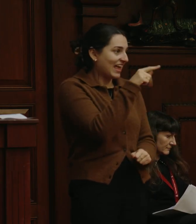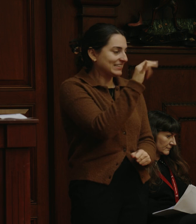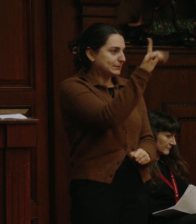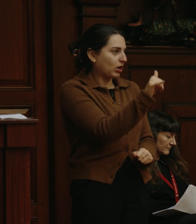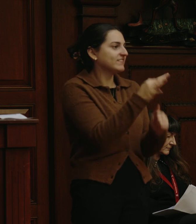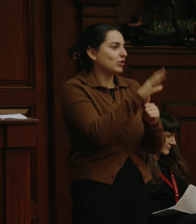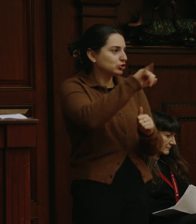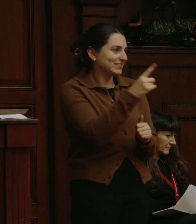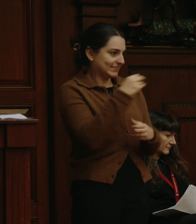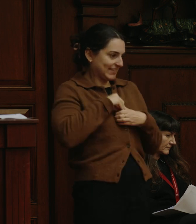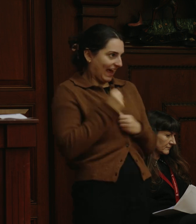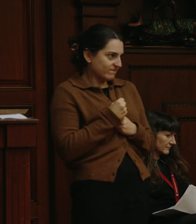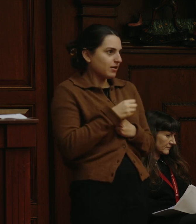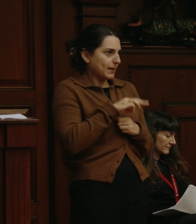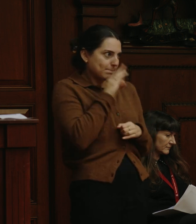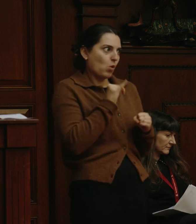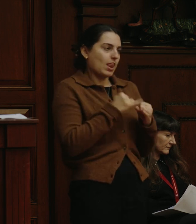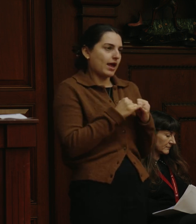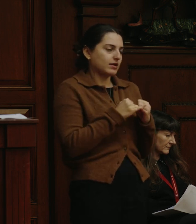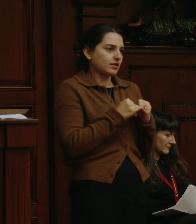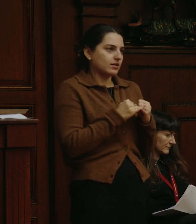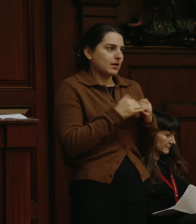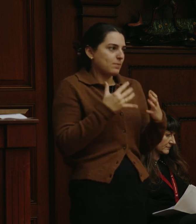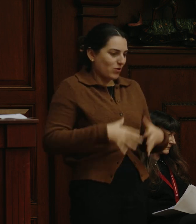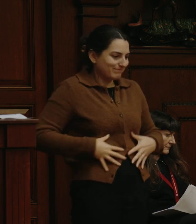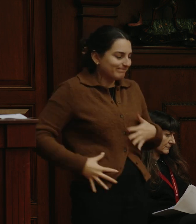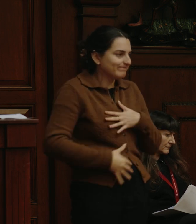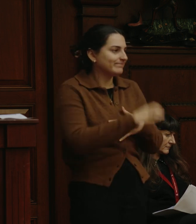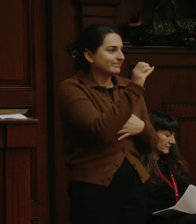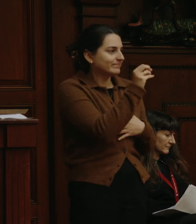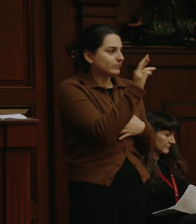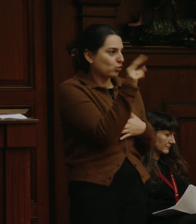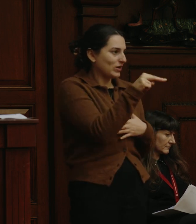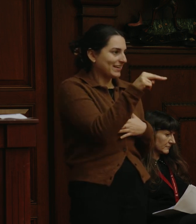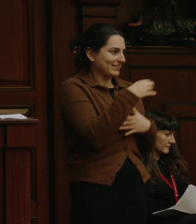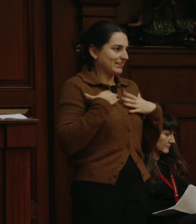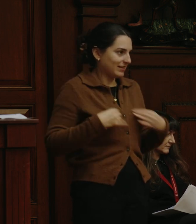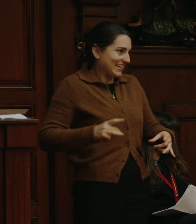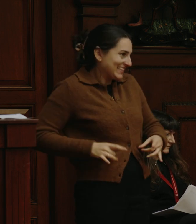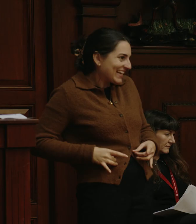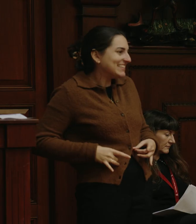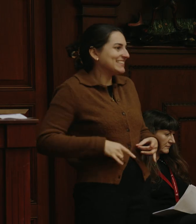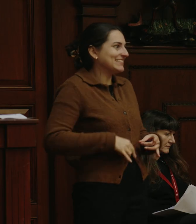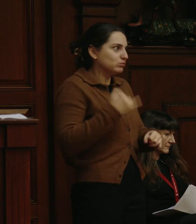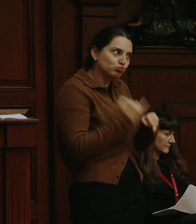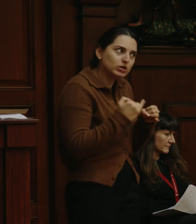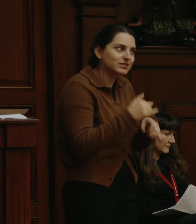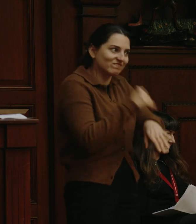Sjögren's disease, are more likely to get more of the organ involvement in the systemic disease, like the kidneys that I just talked